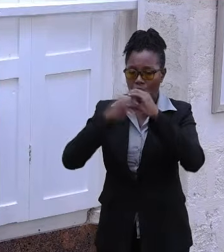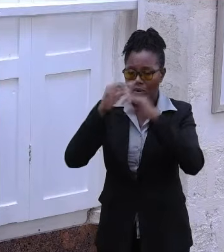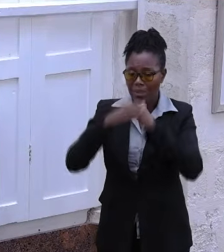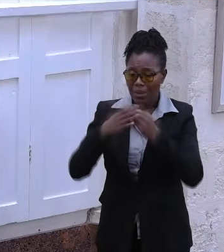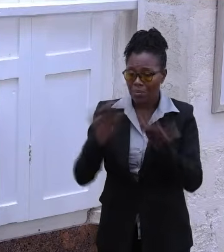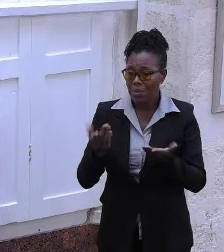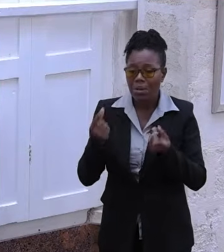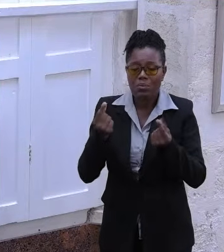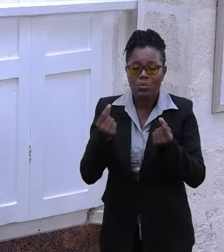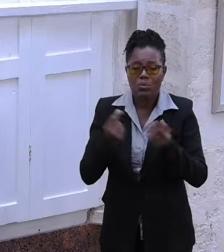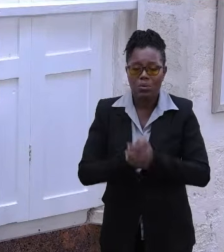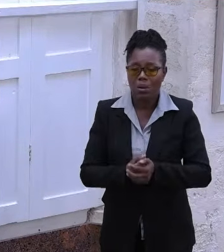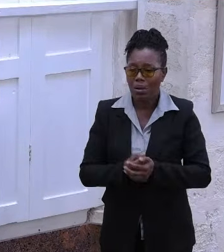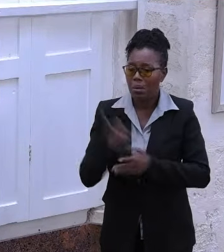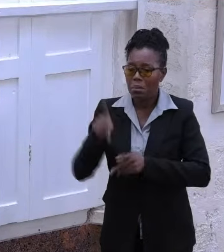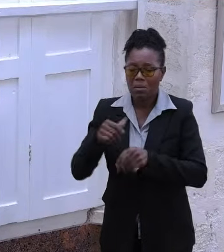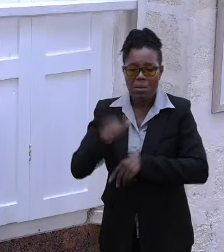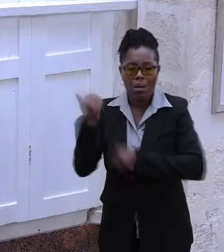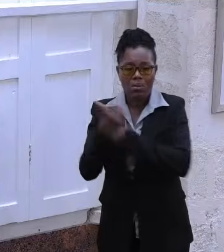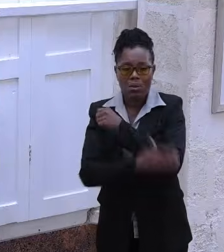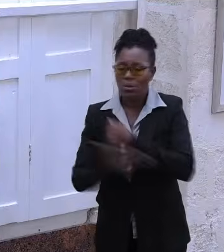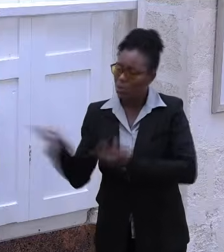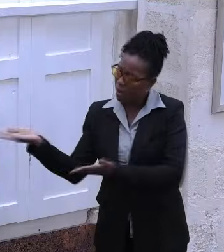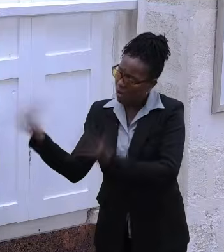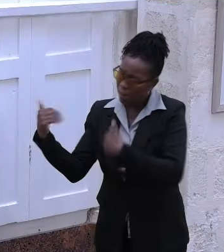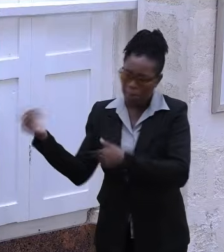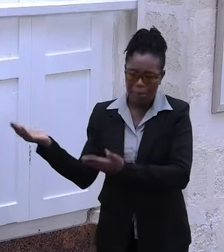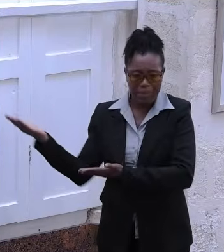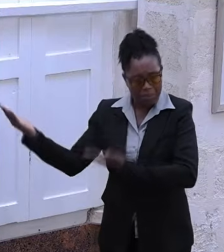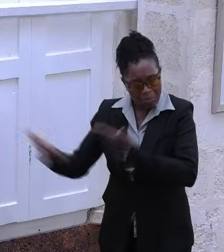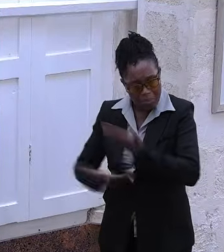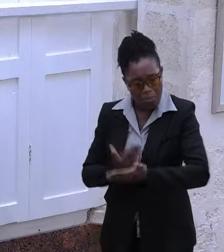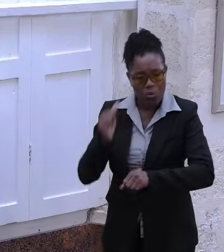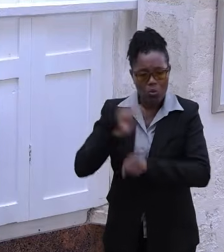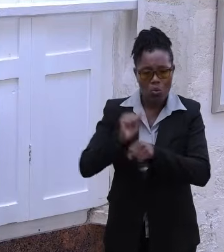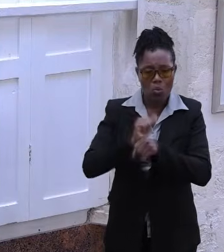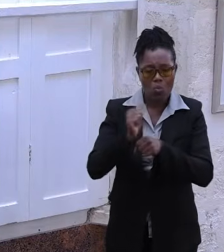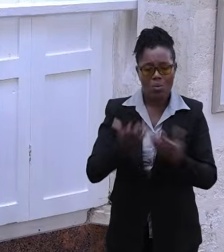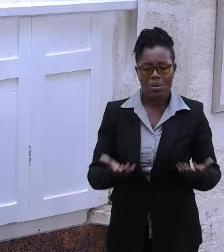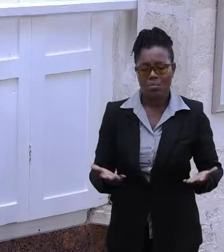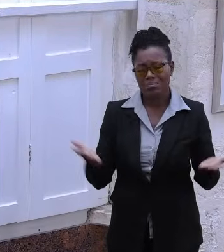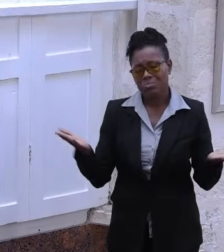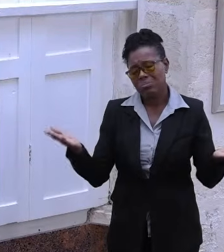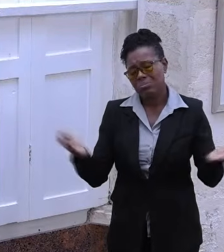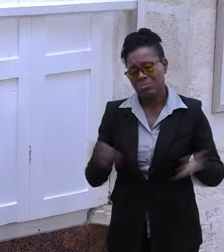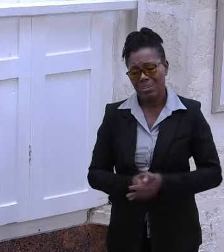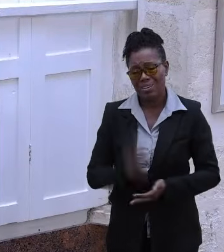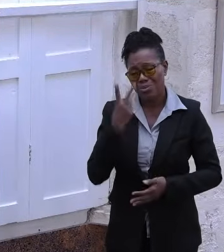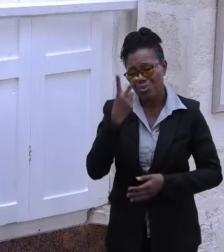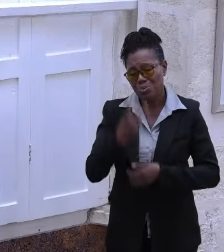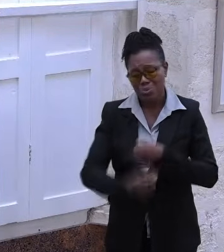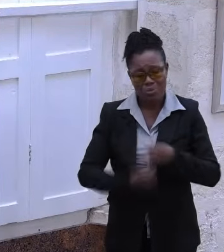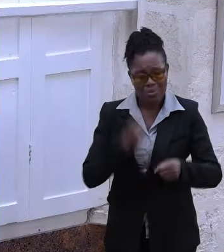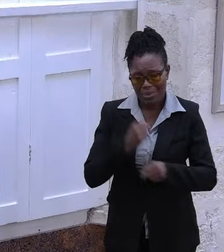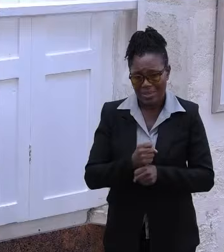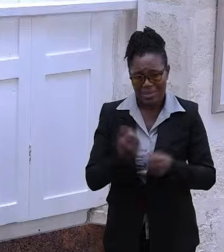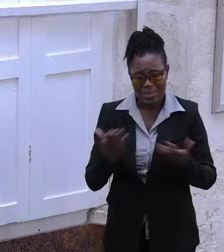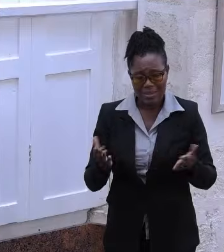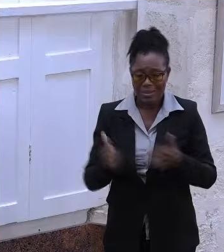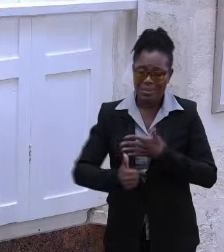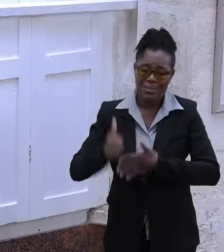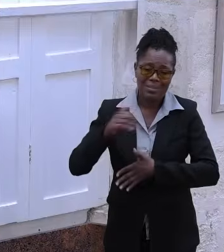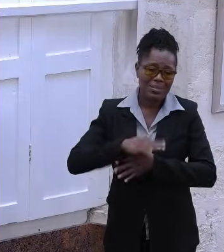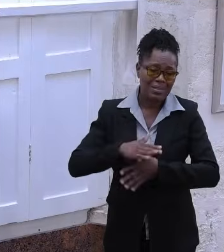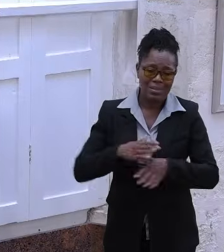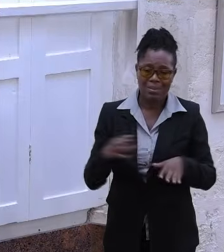labor. Let's get with it. 2 years, minister, senior minister,